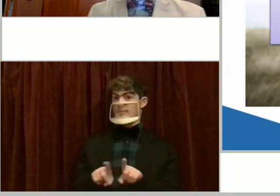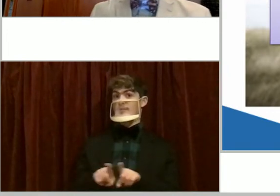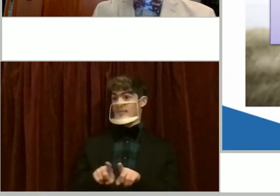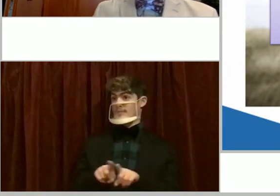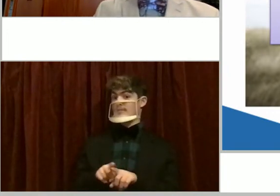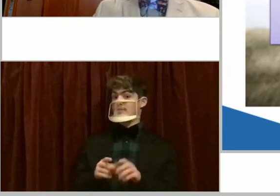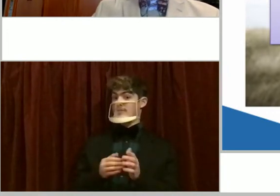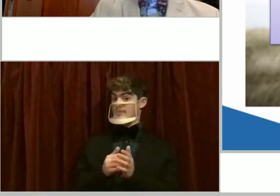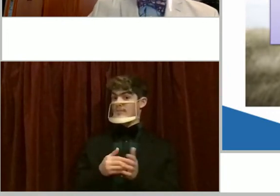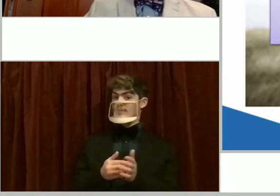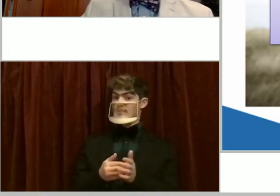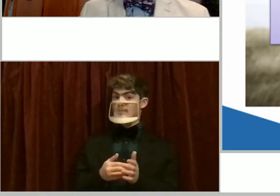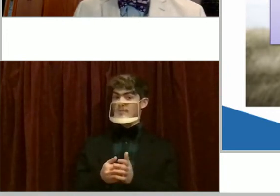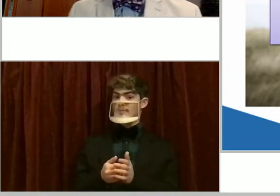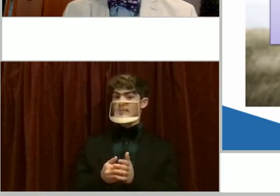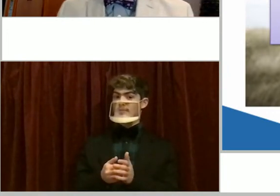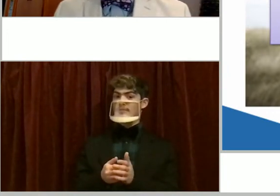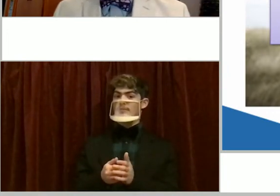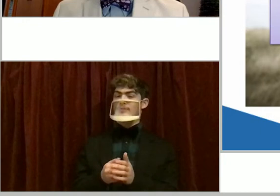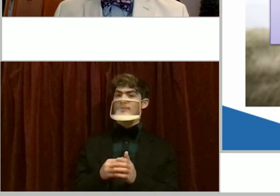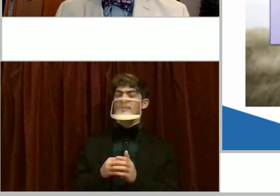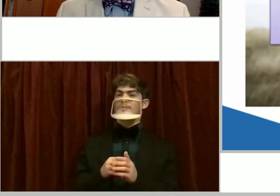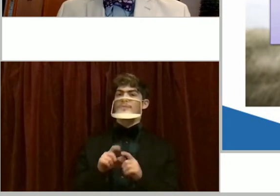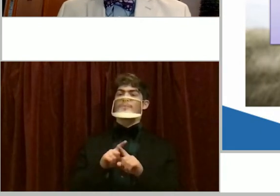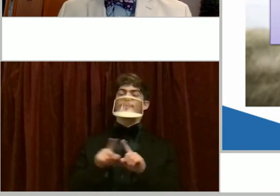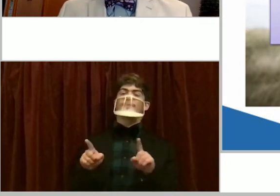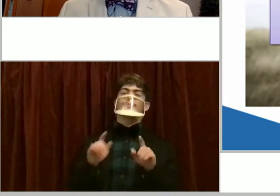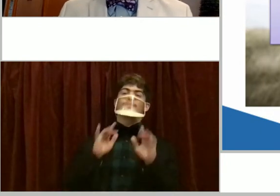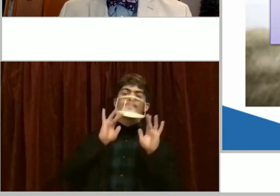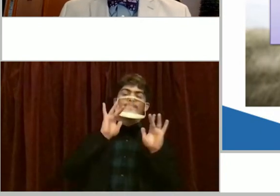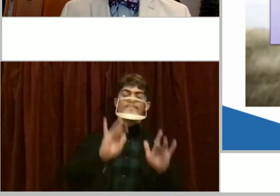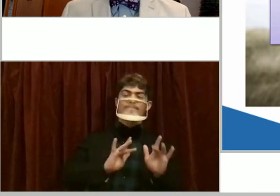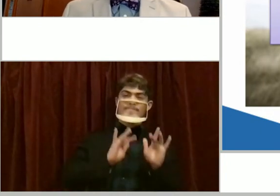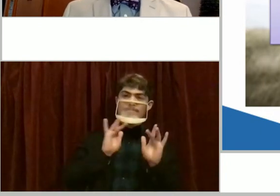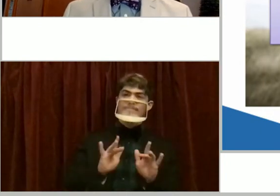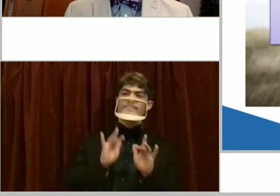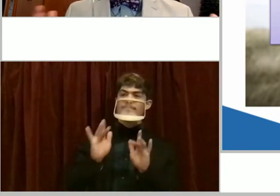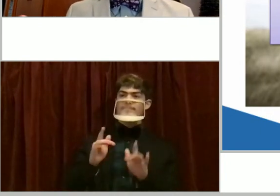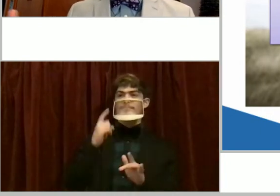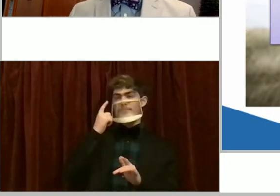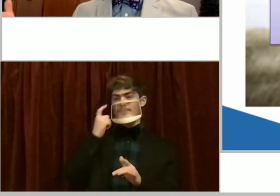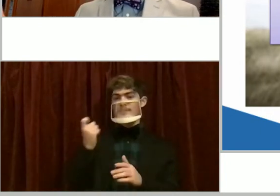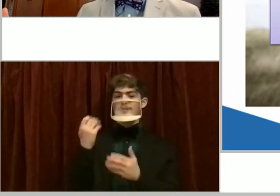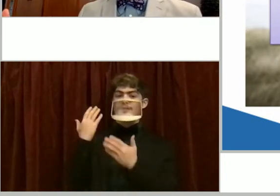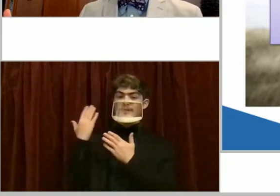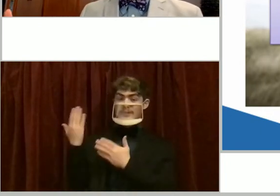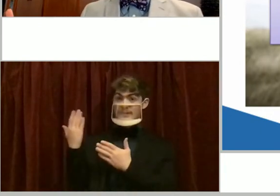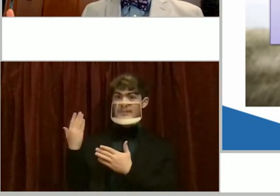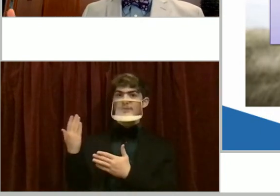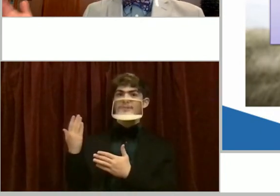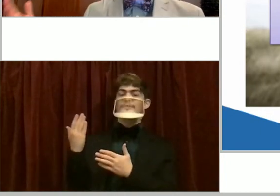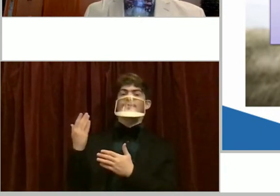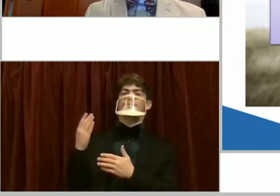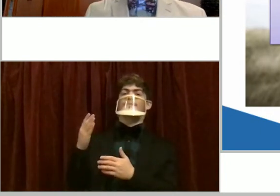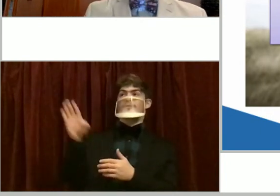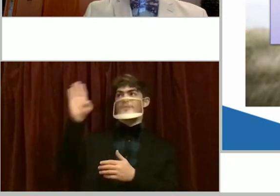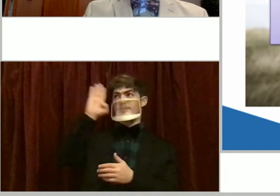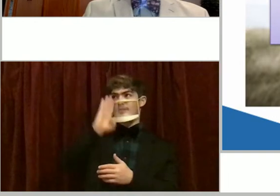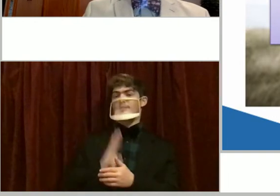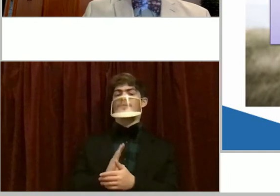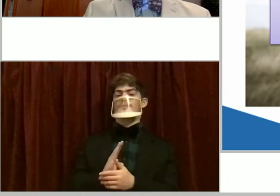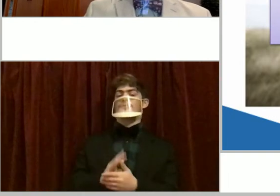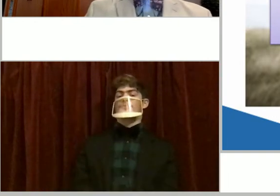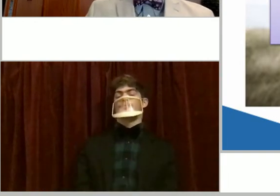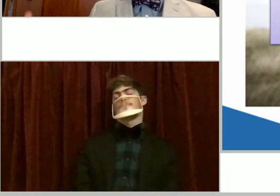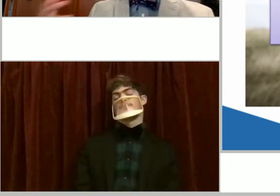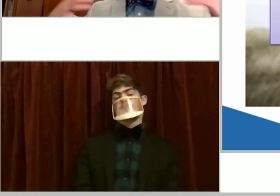in, he had compassion because he is Emmanuel, or God